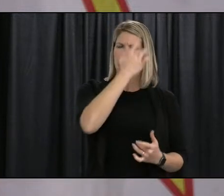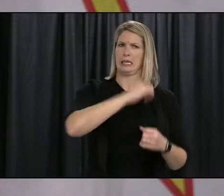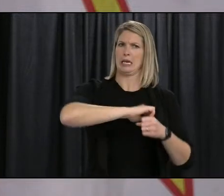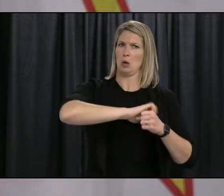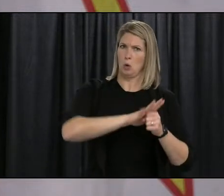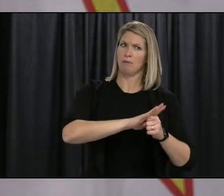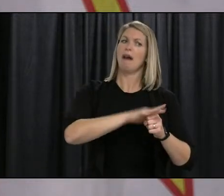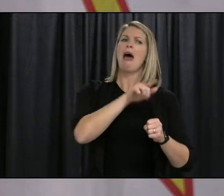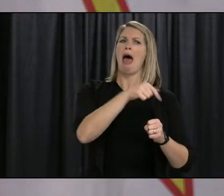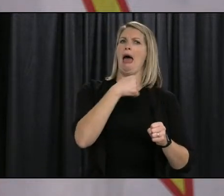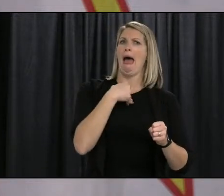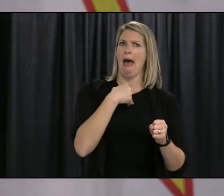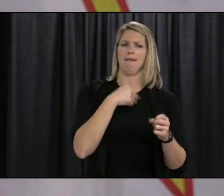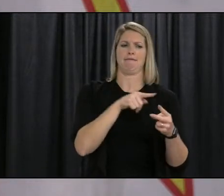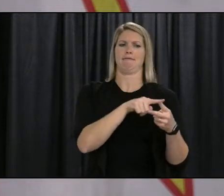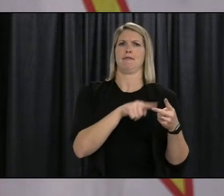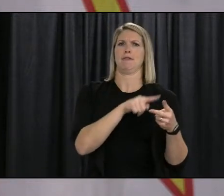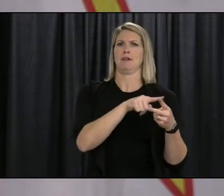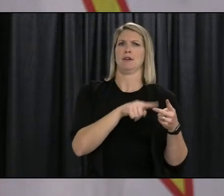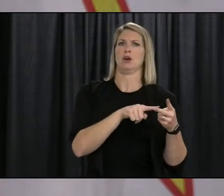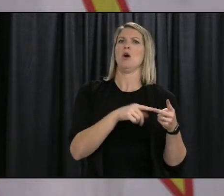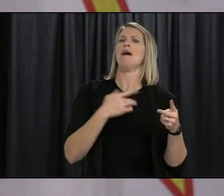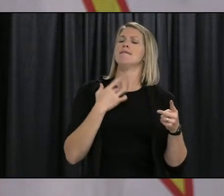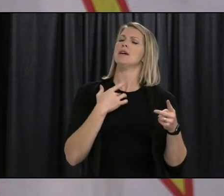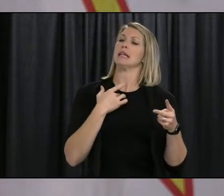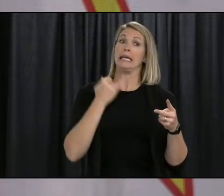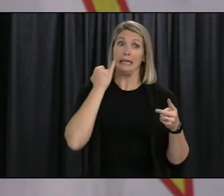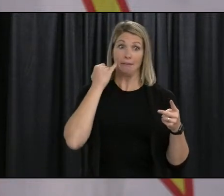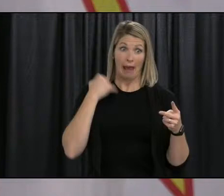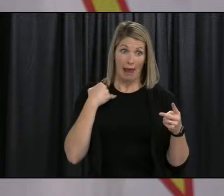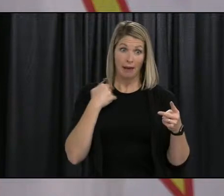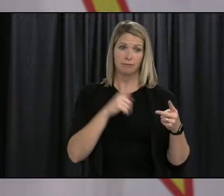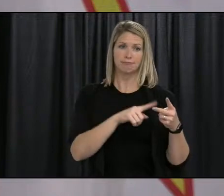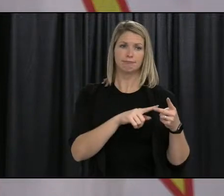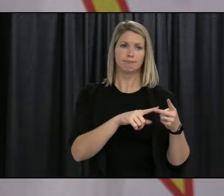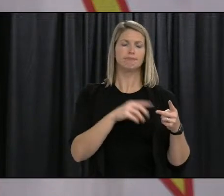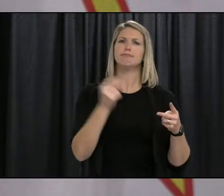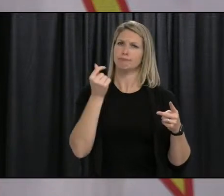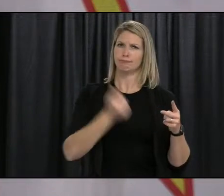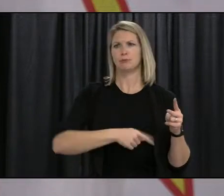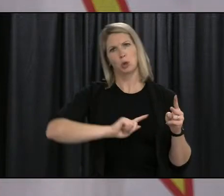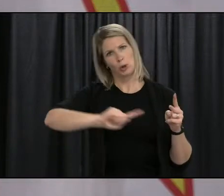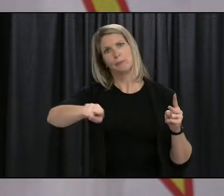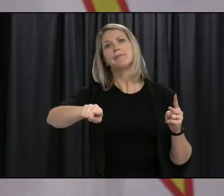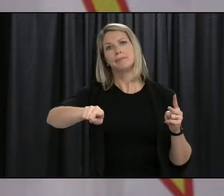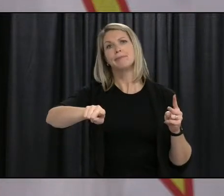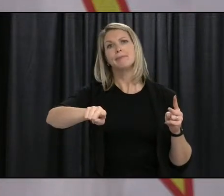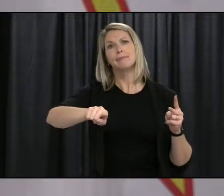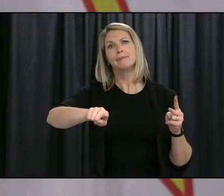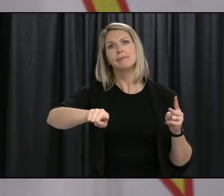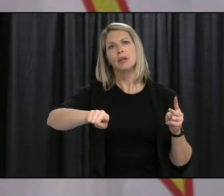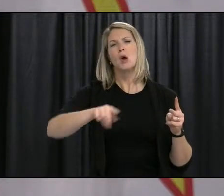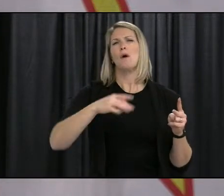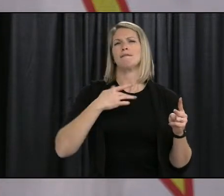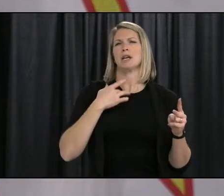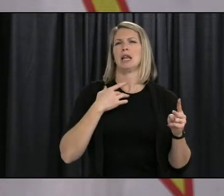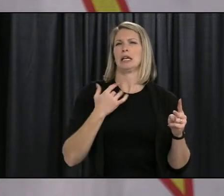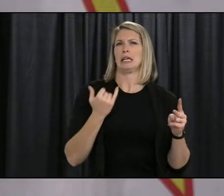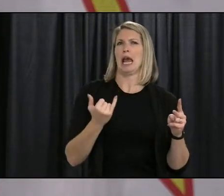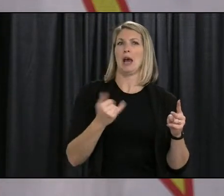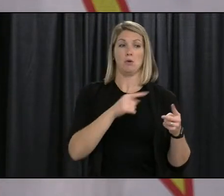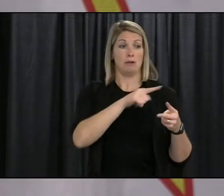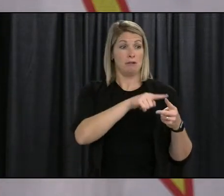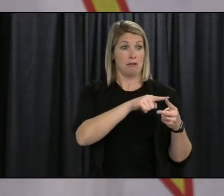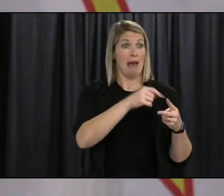so we certainly felt that we needed to look at it more in a 2-tiered system, where